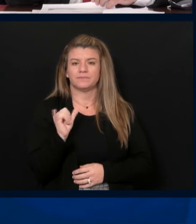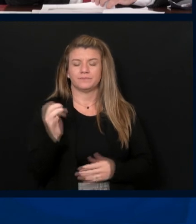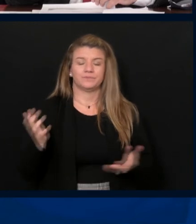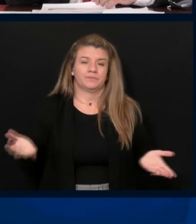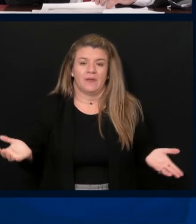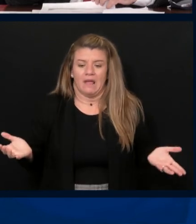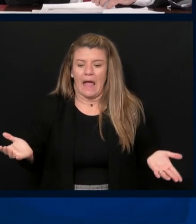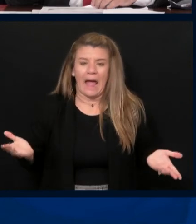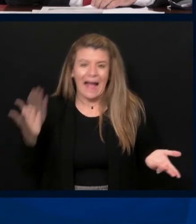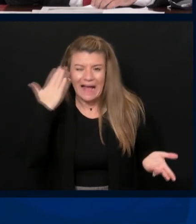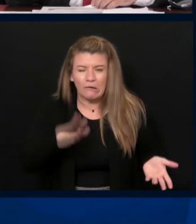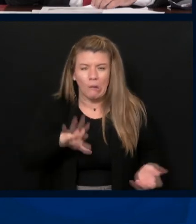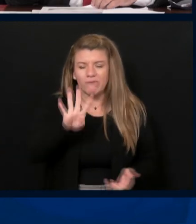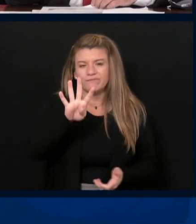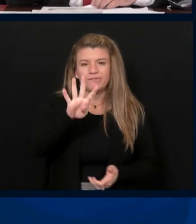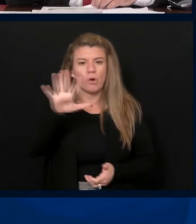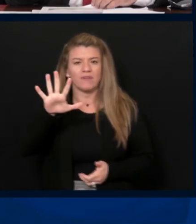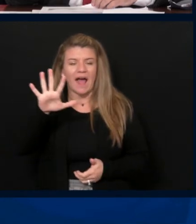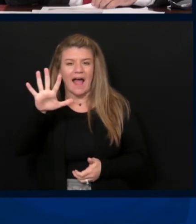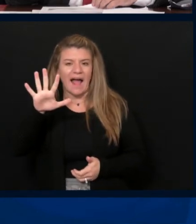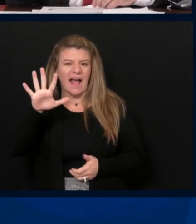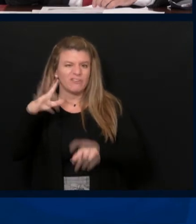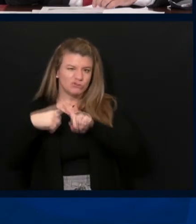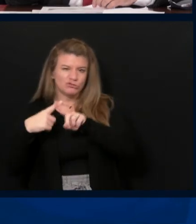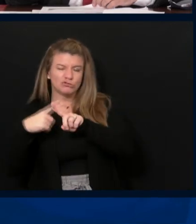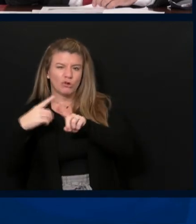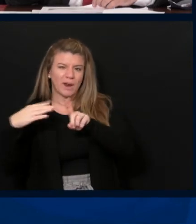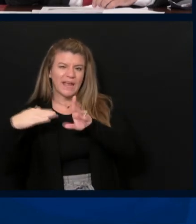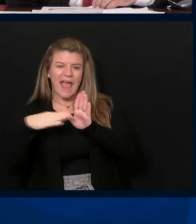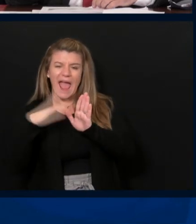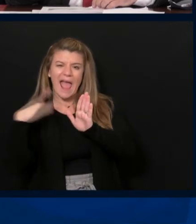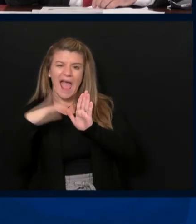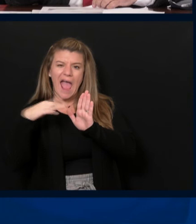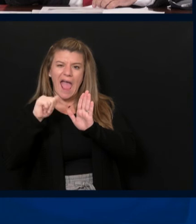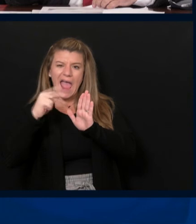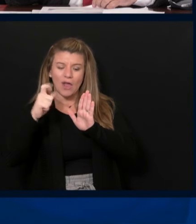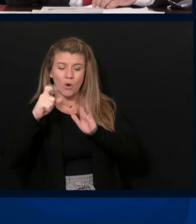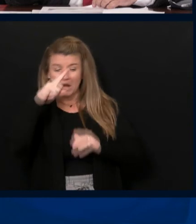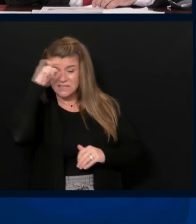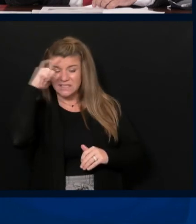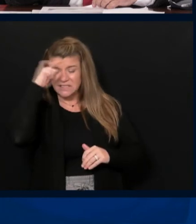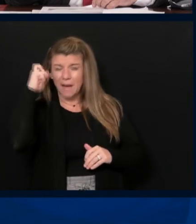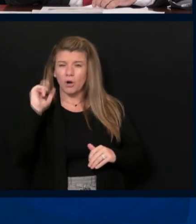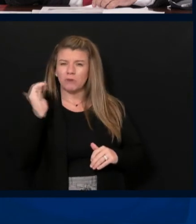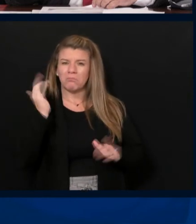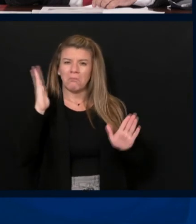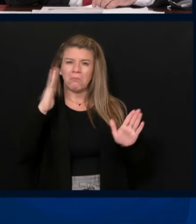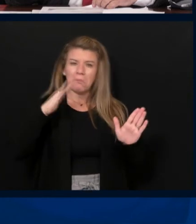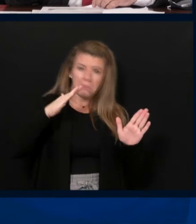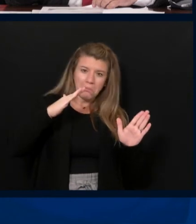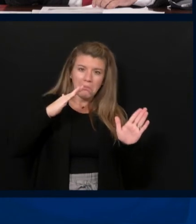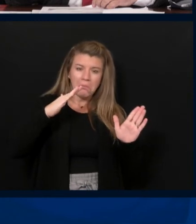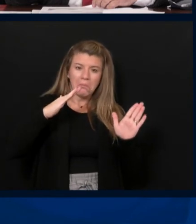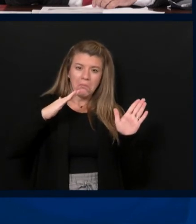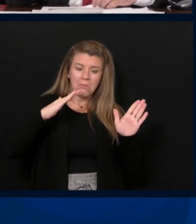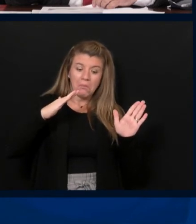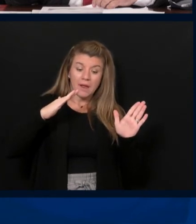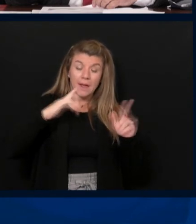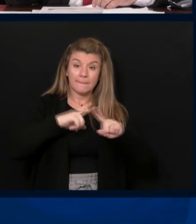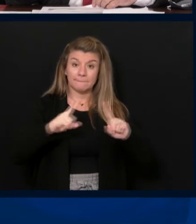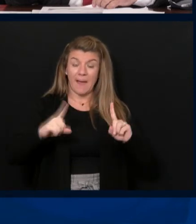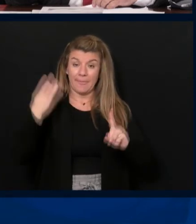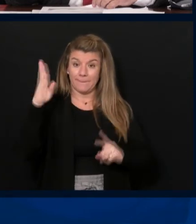I don't know, maybe 45 degrees. The one in the summer may have dropped down to 42.